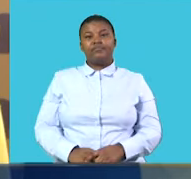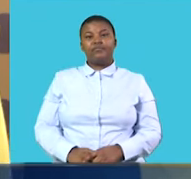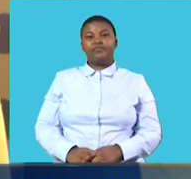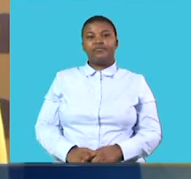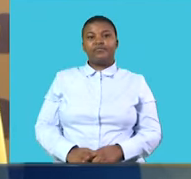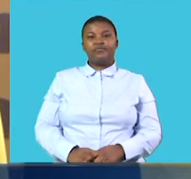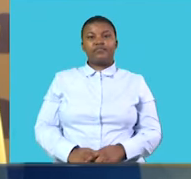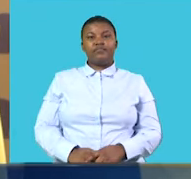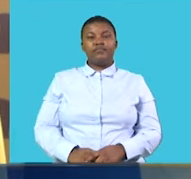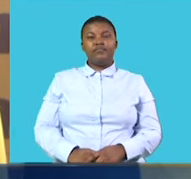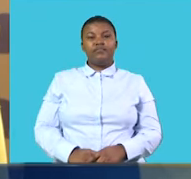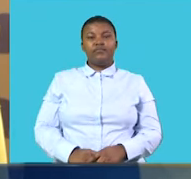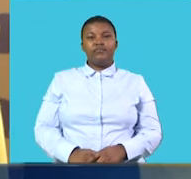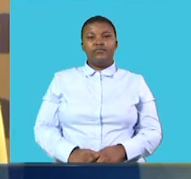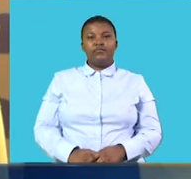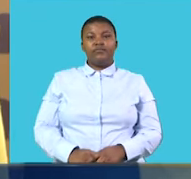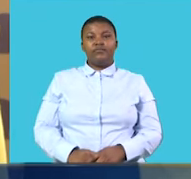with that point.